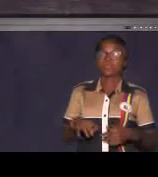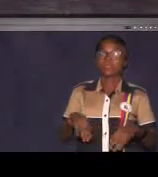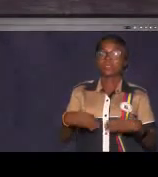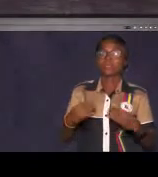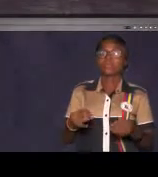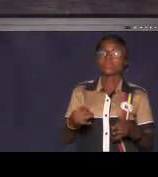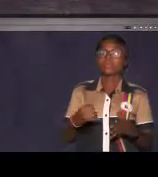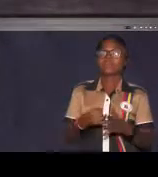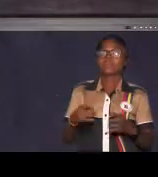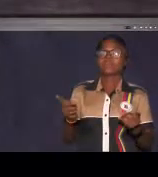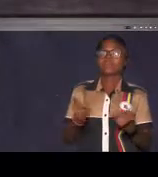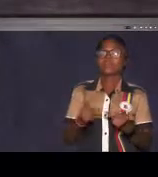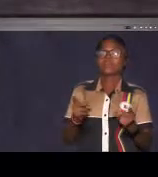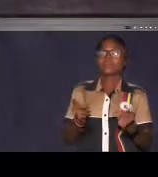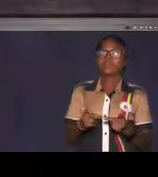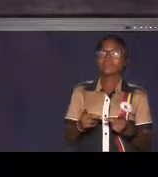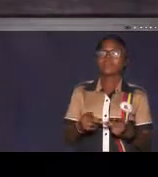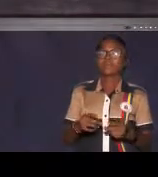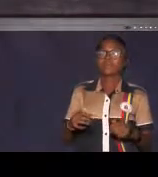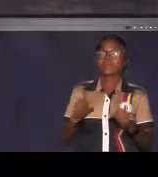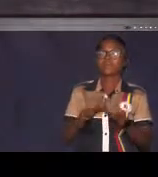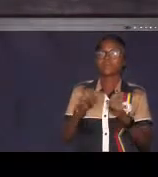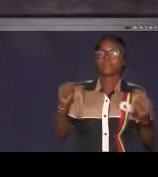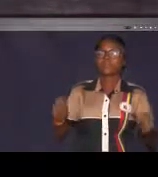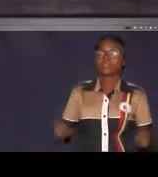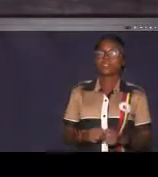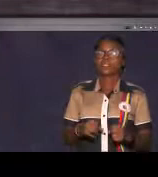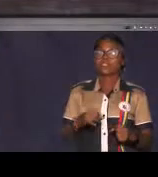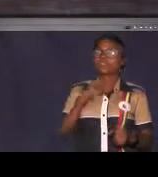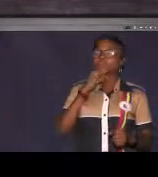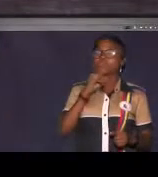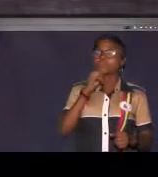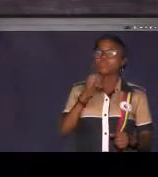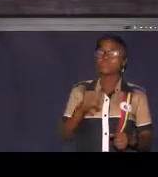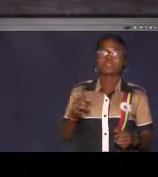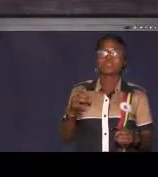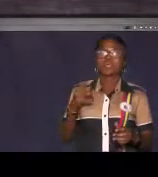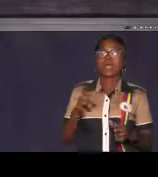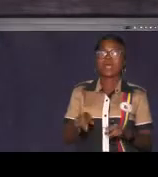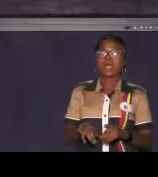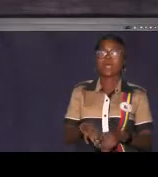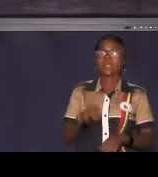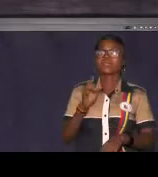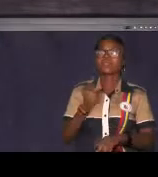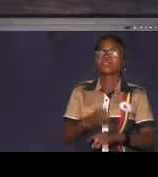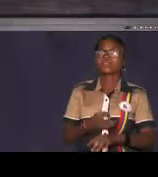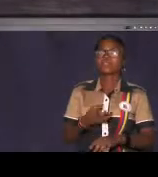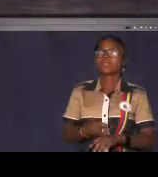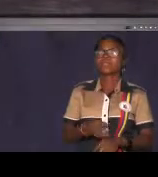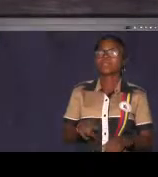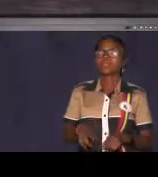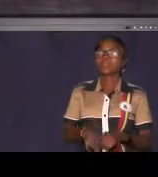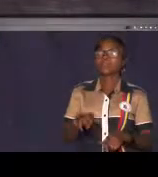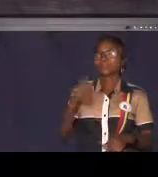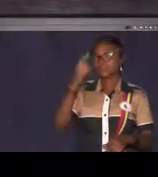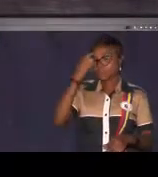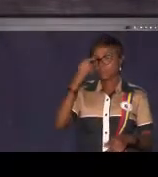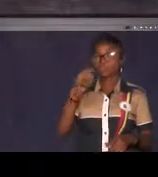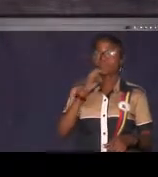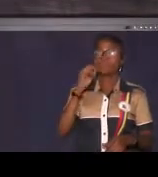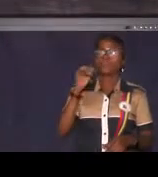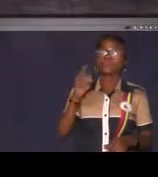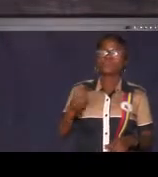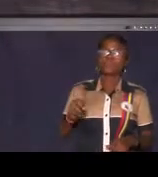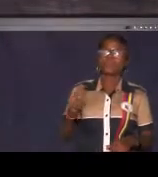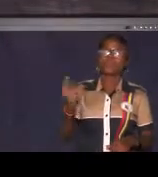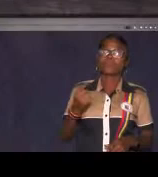that is the challenge. But I have good news for you, my friend. It's not as difficult as you may think. We only need to use one of the